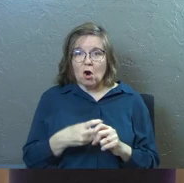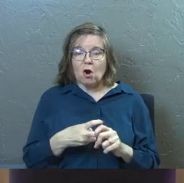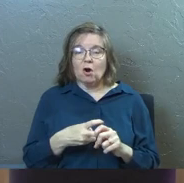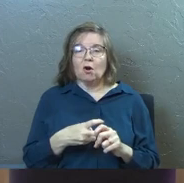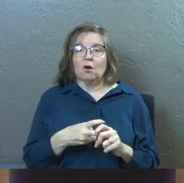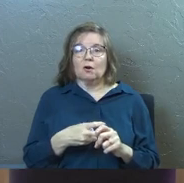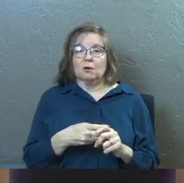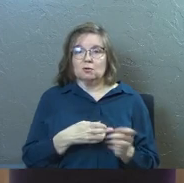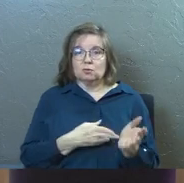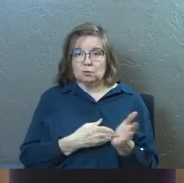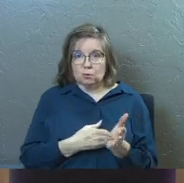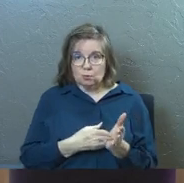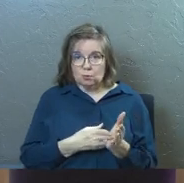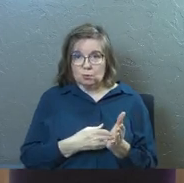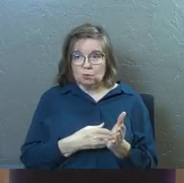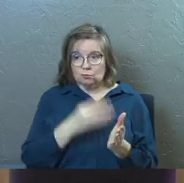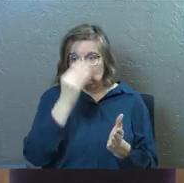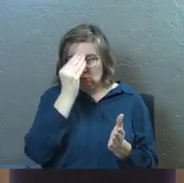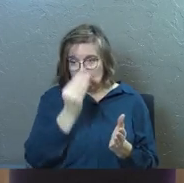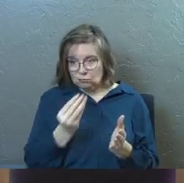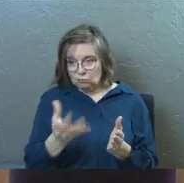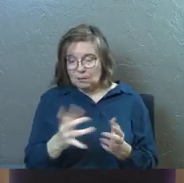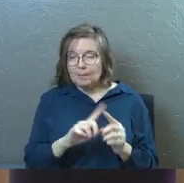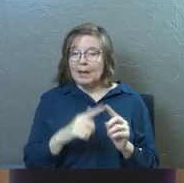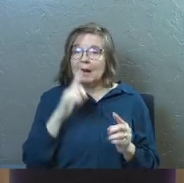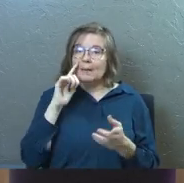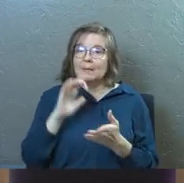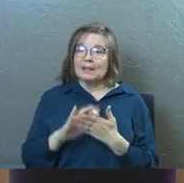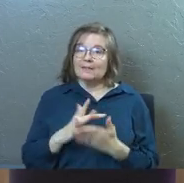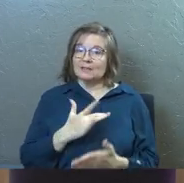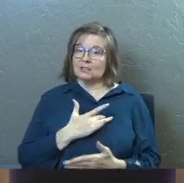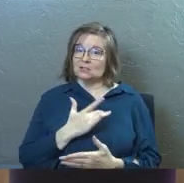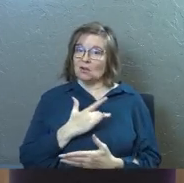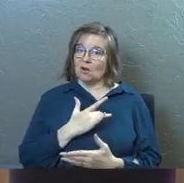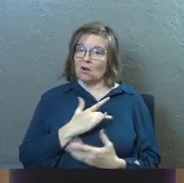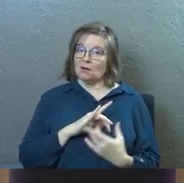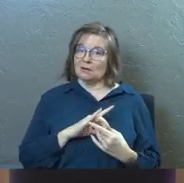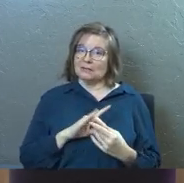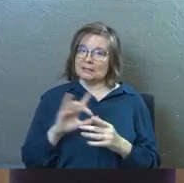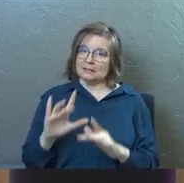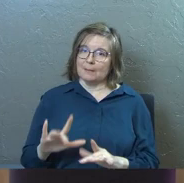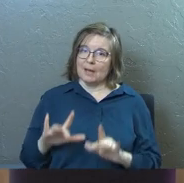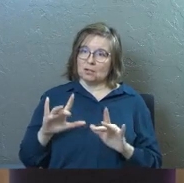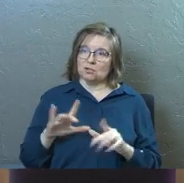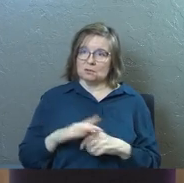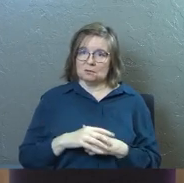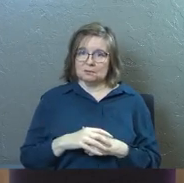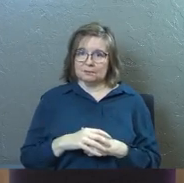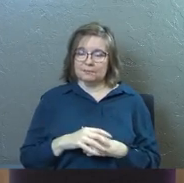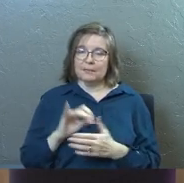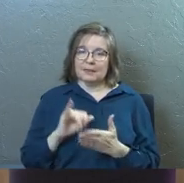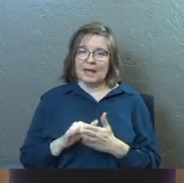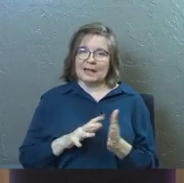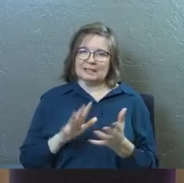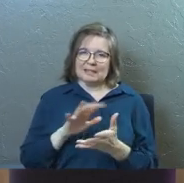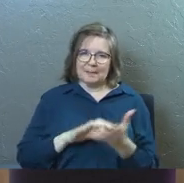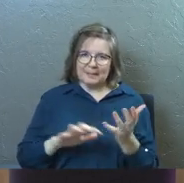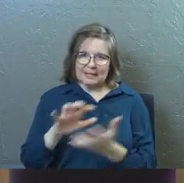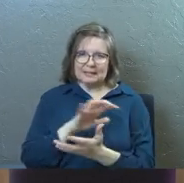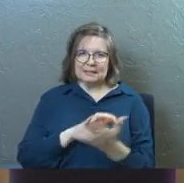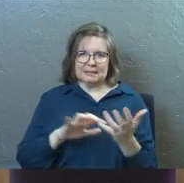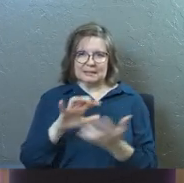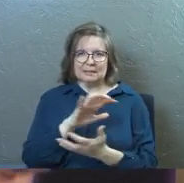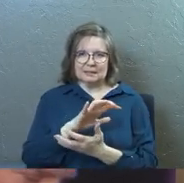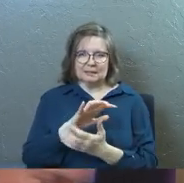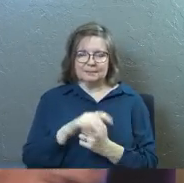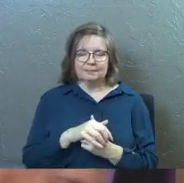harsh, hard truth here. But I believe his heart is compassion. That's the mix.